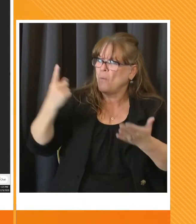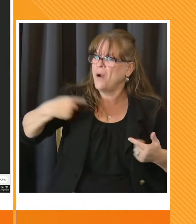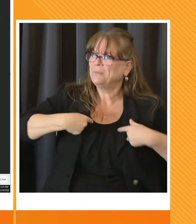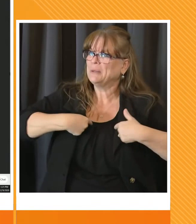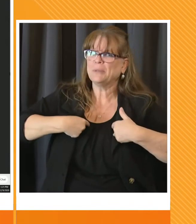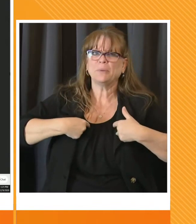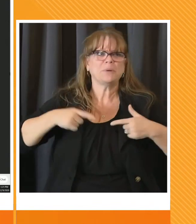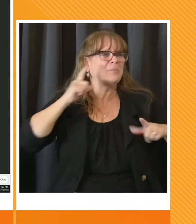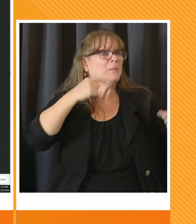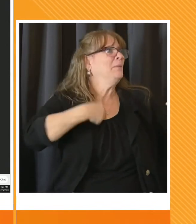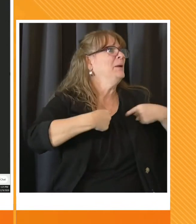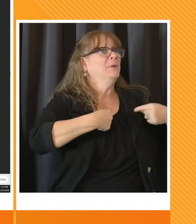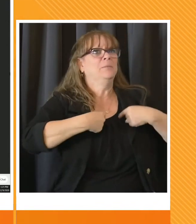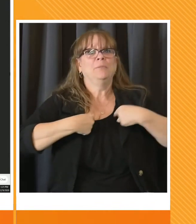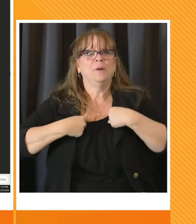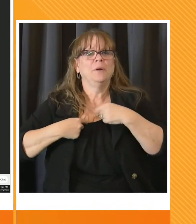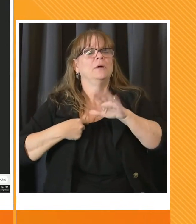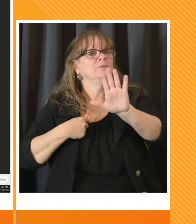is